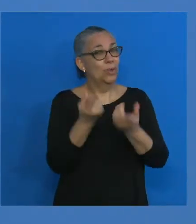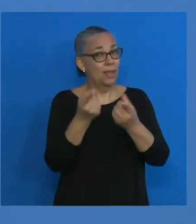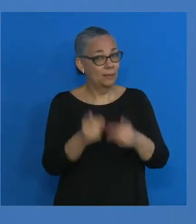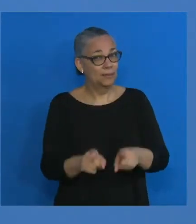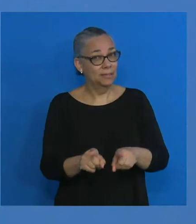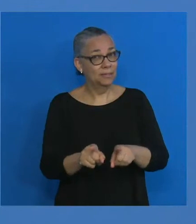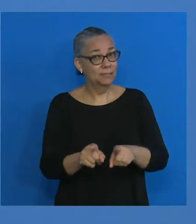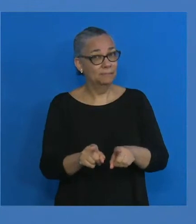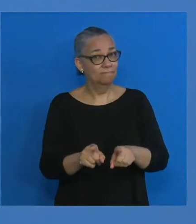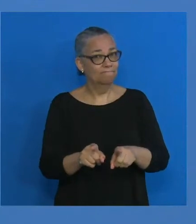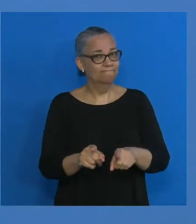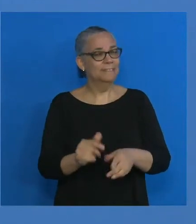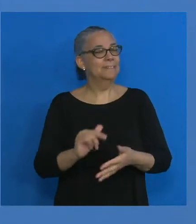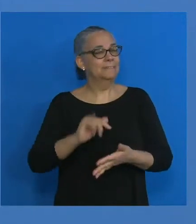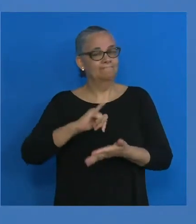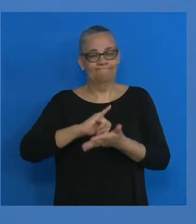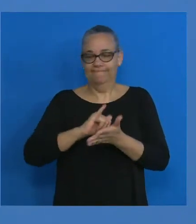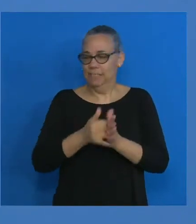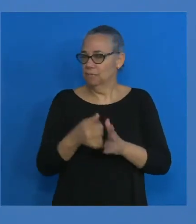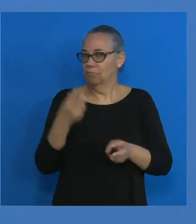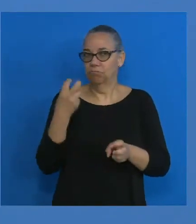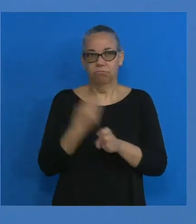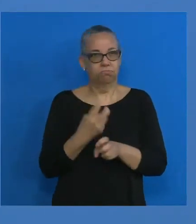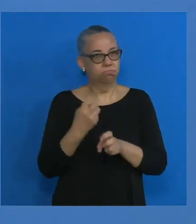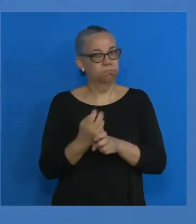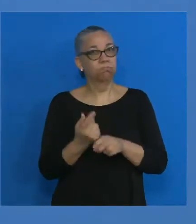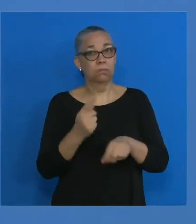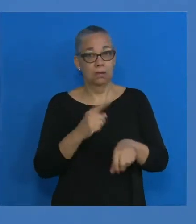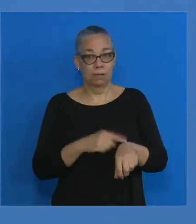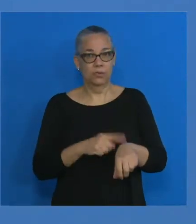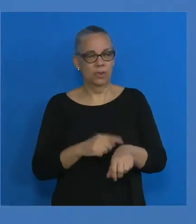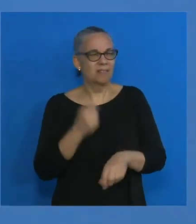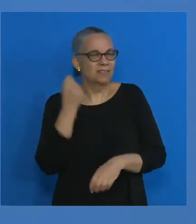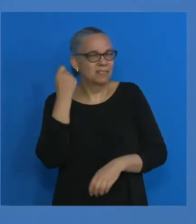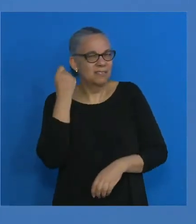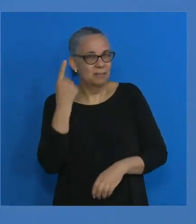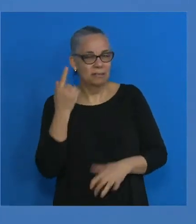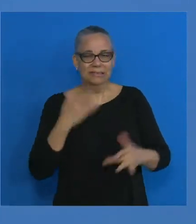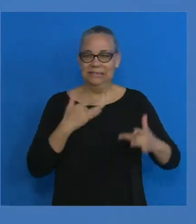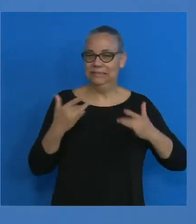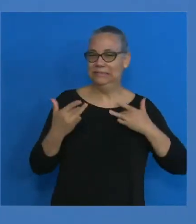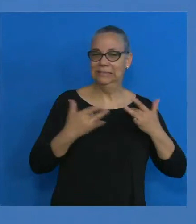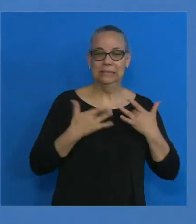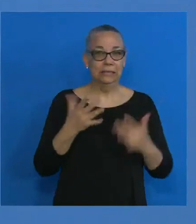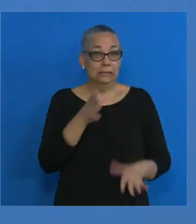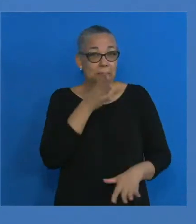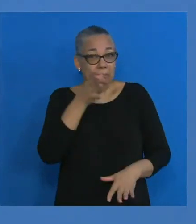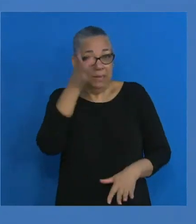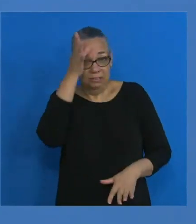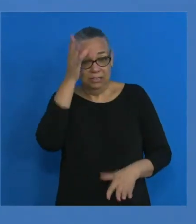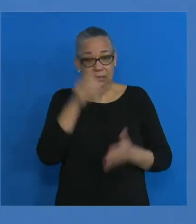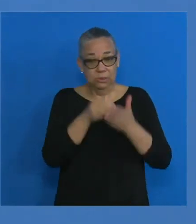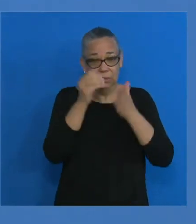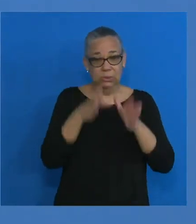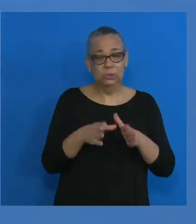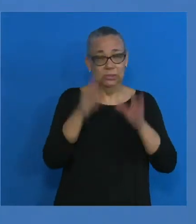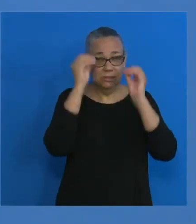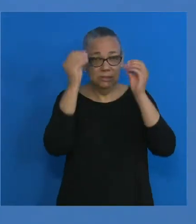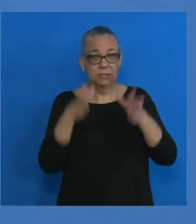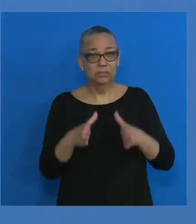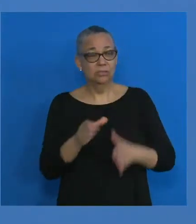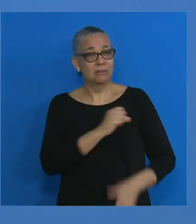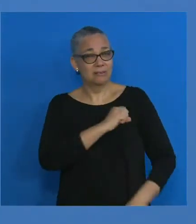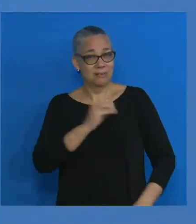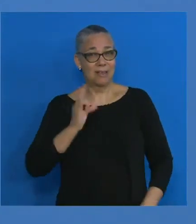These are unsettling times, and we understand the concerns shared by parents, students, teachers, and staff. As